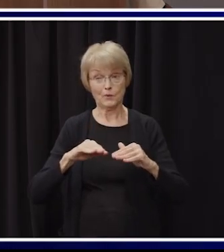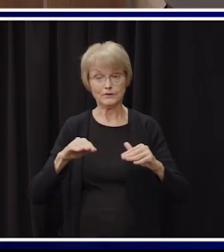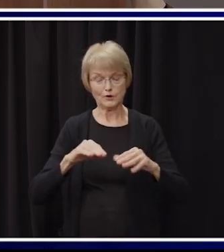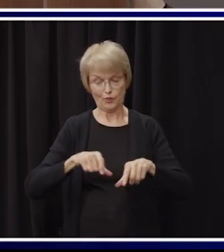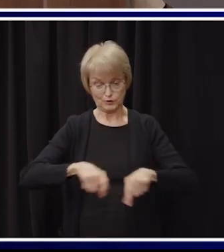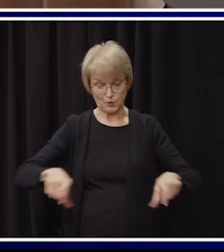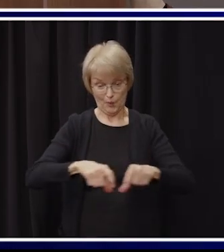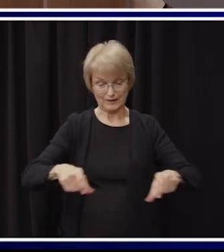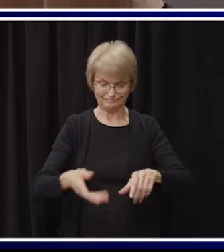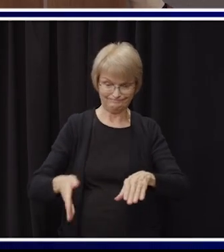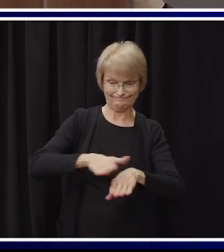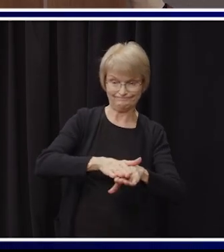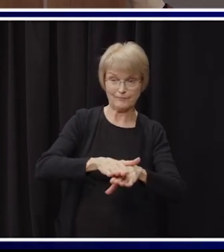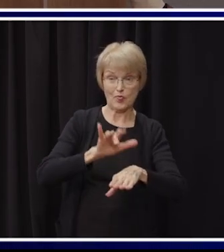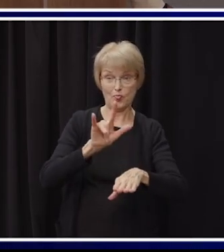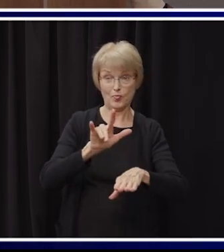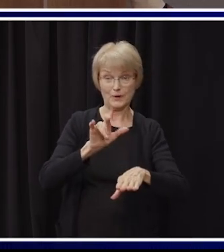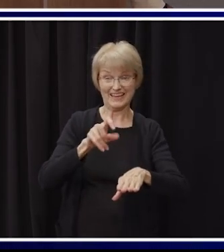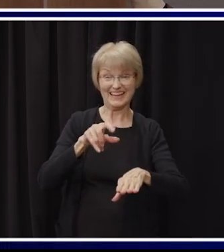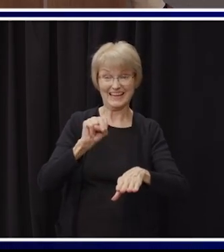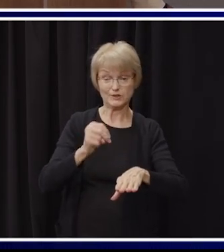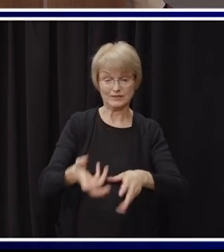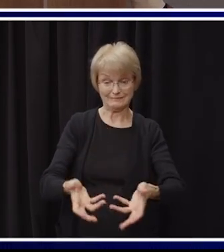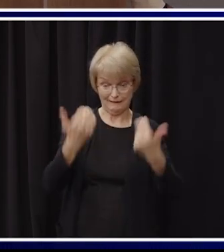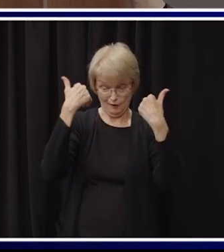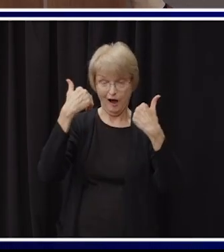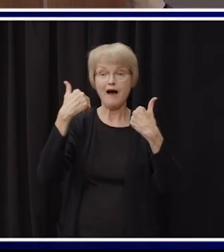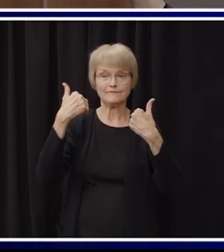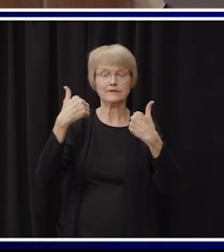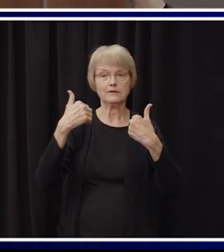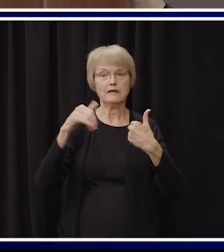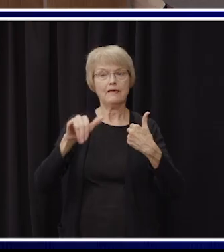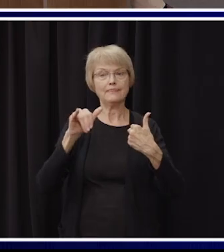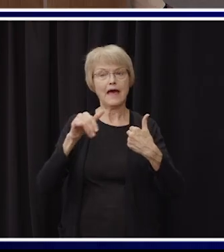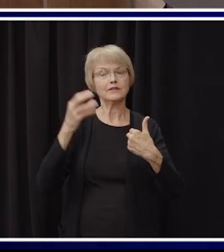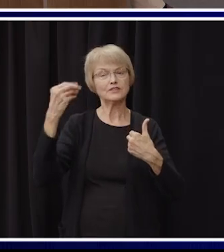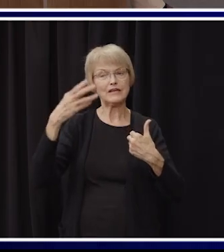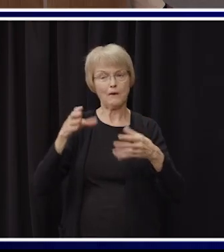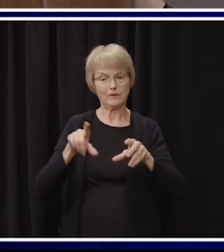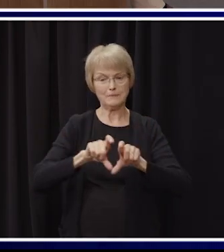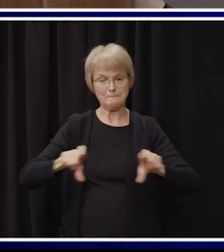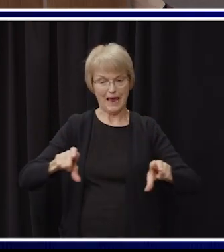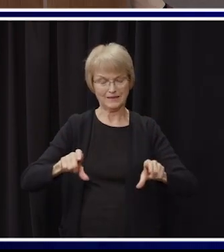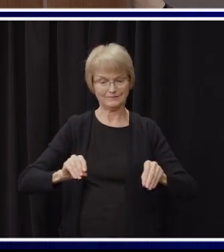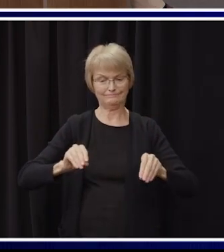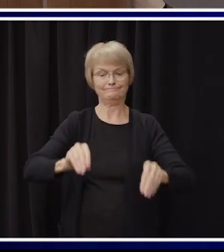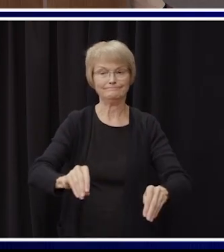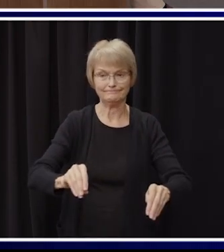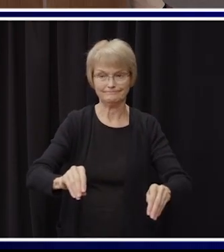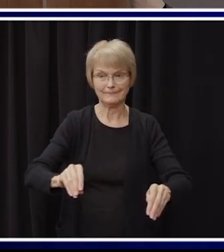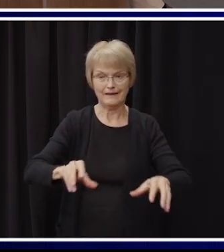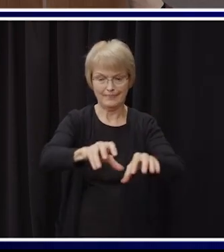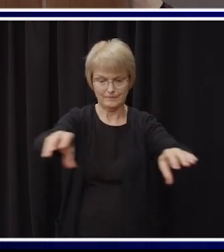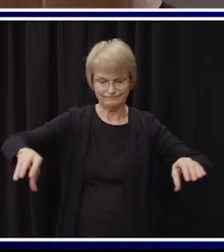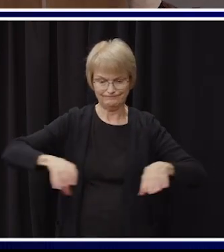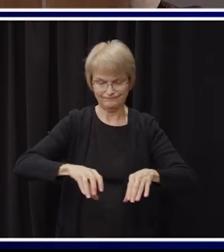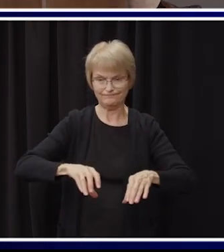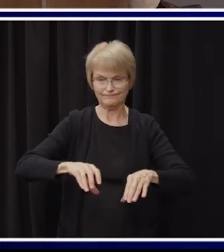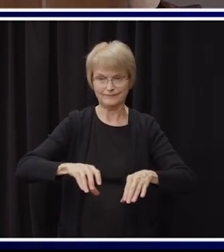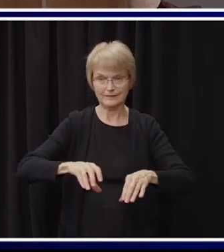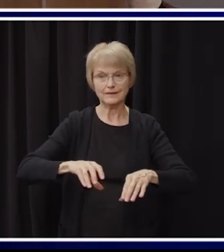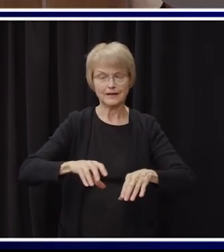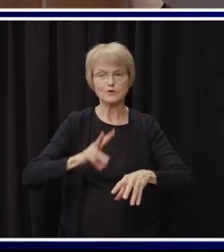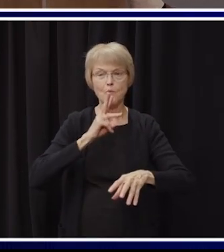and this preformed shower base sits right on top of the floor joist. We block around it, and then we can waterproof that and float